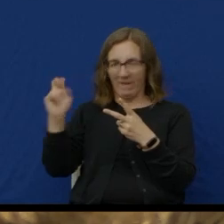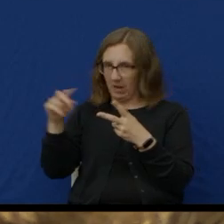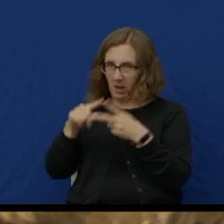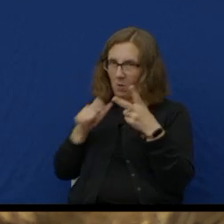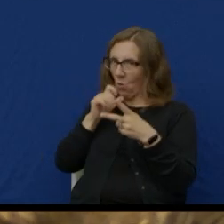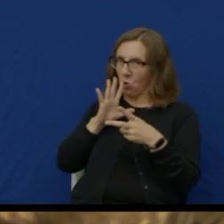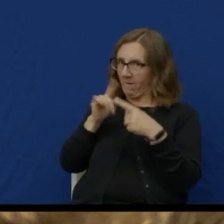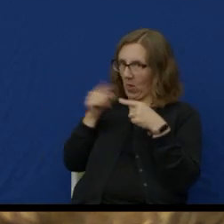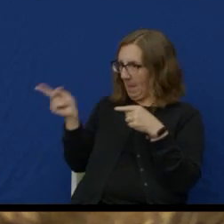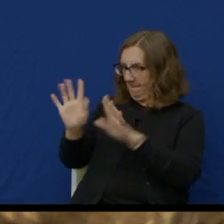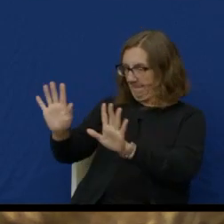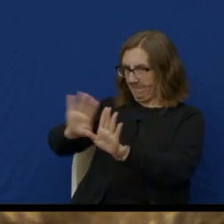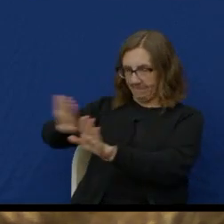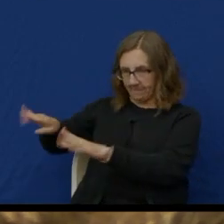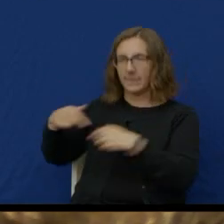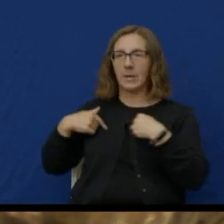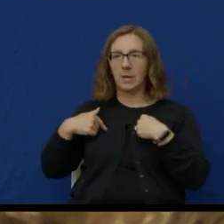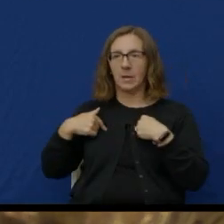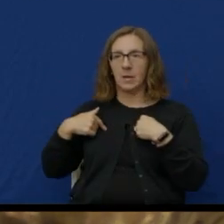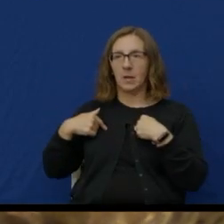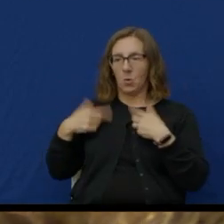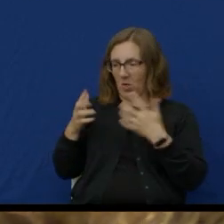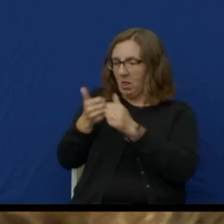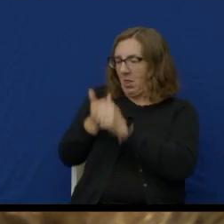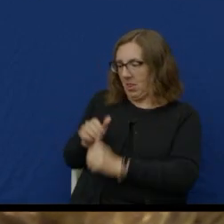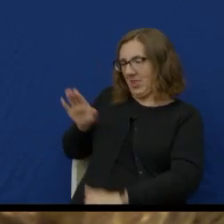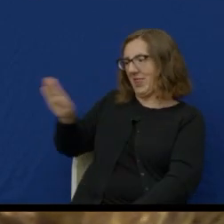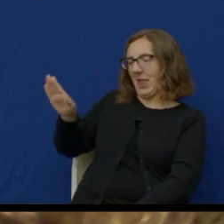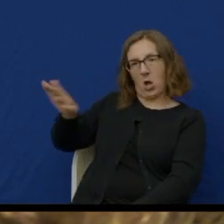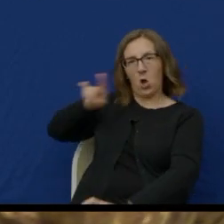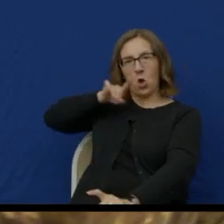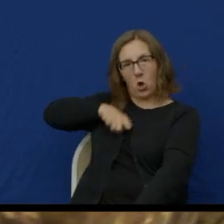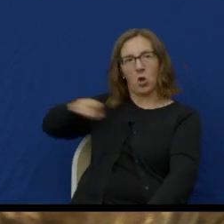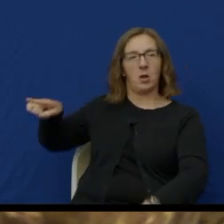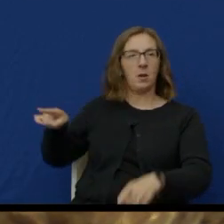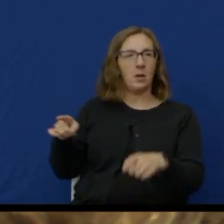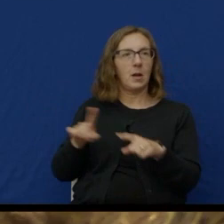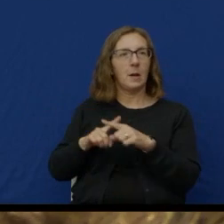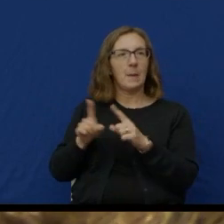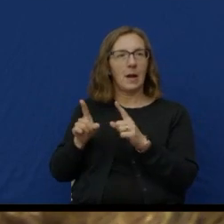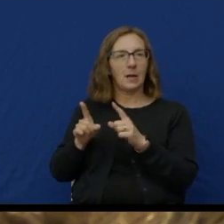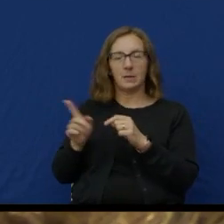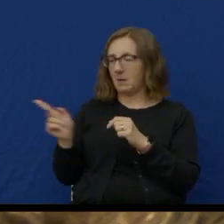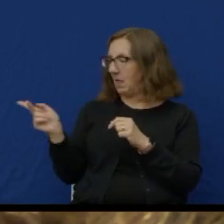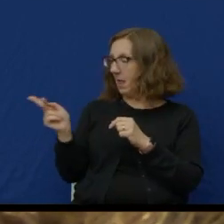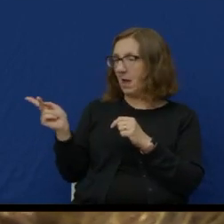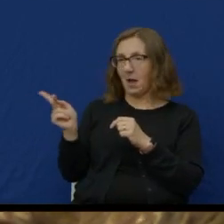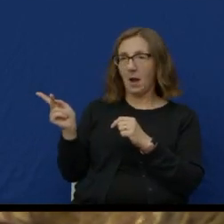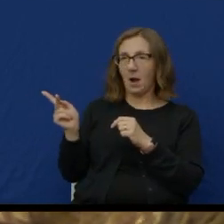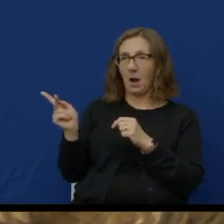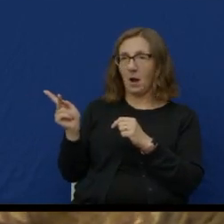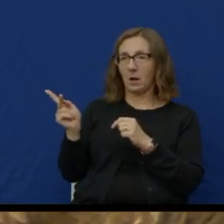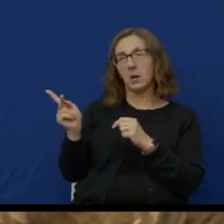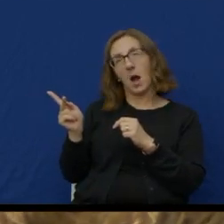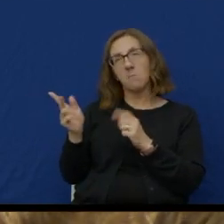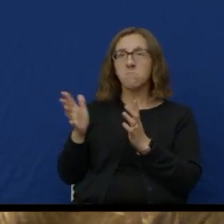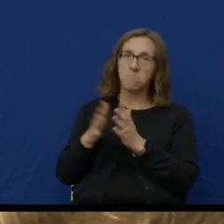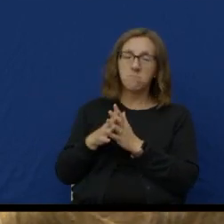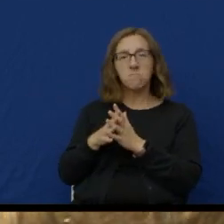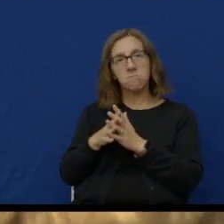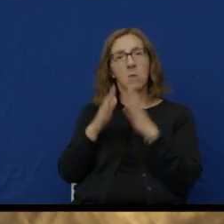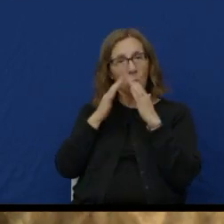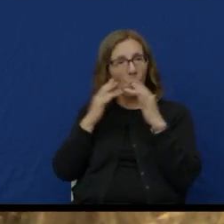to adhere to their direction as well, but they certainly are very